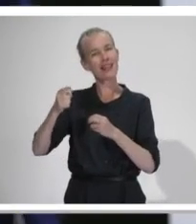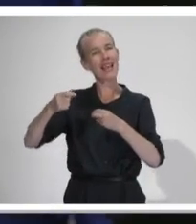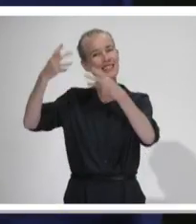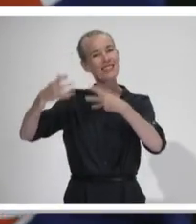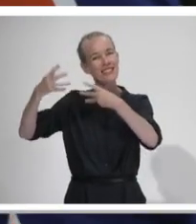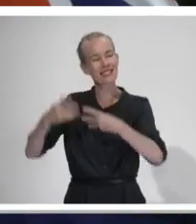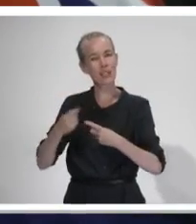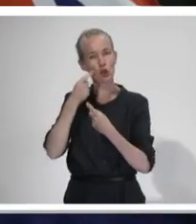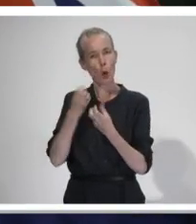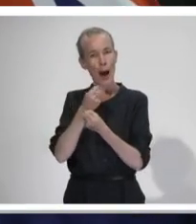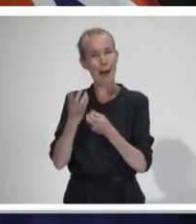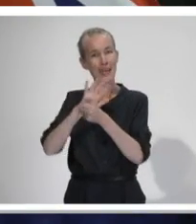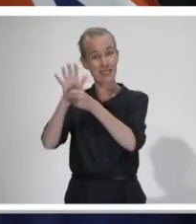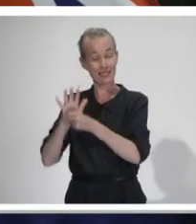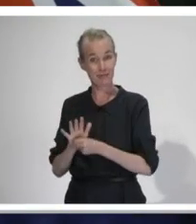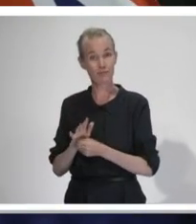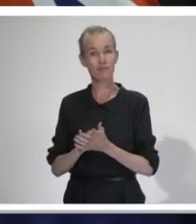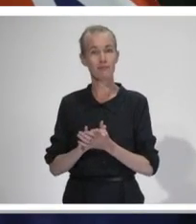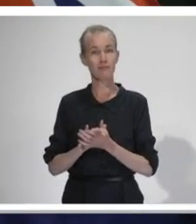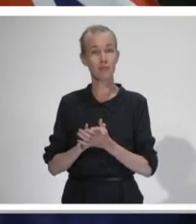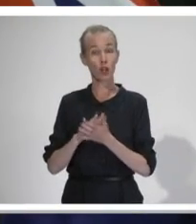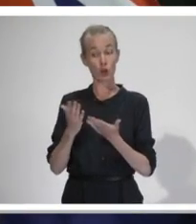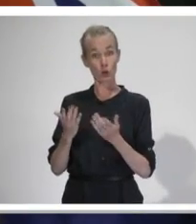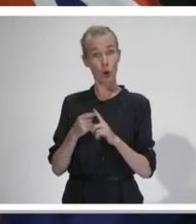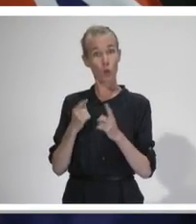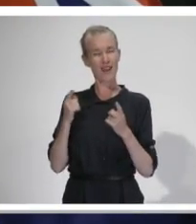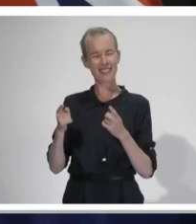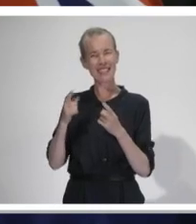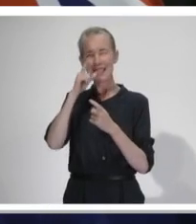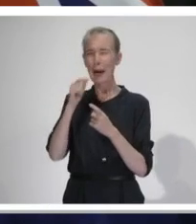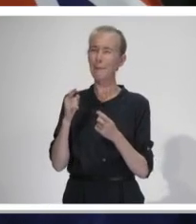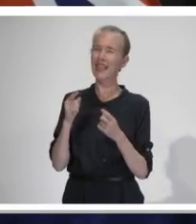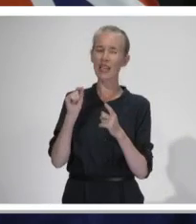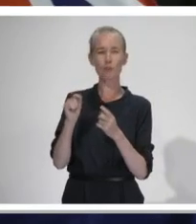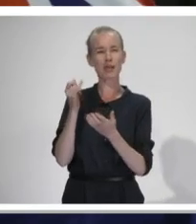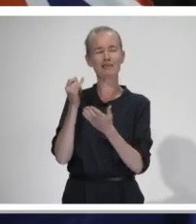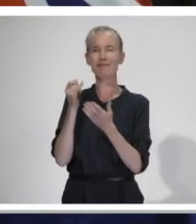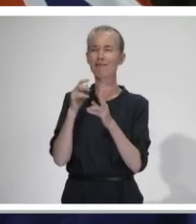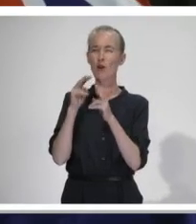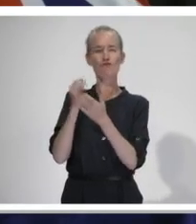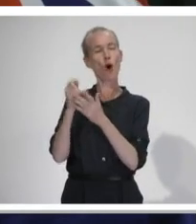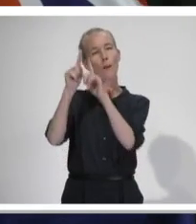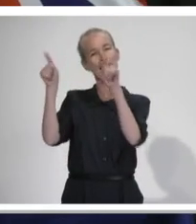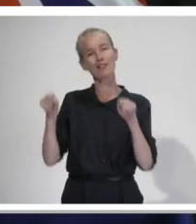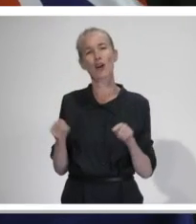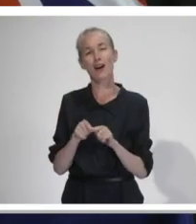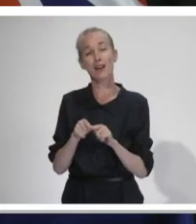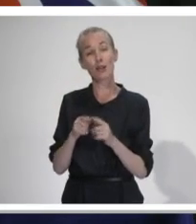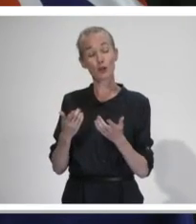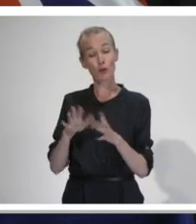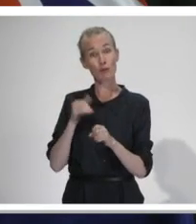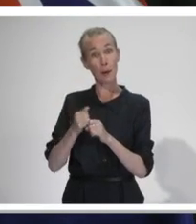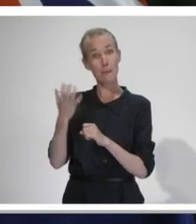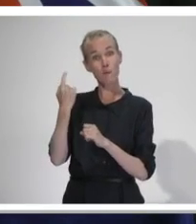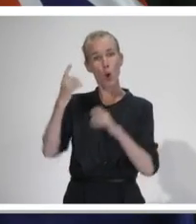in Queenstown is actually the source of a number of the Waikato DHB cases. So it's actually a little bit difficult to say it's about a particular